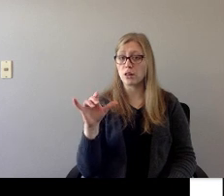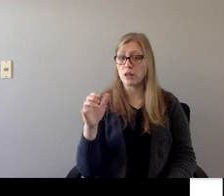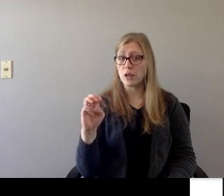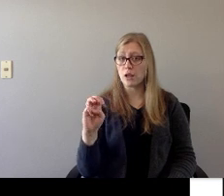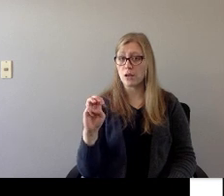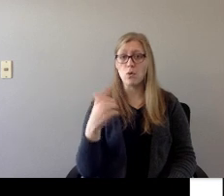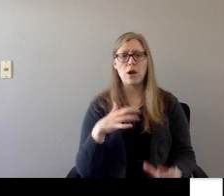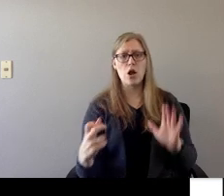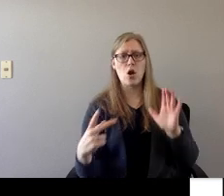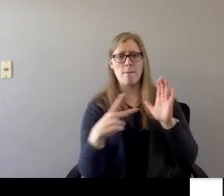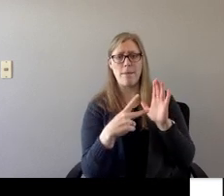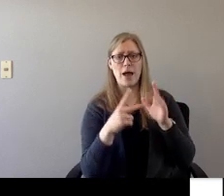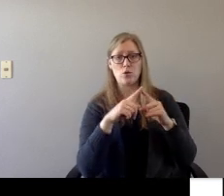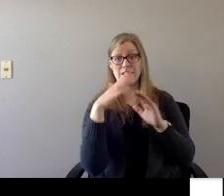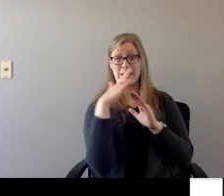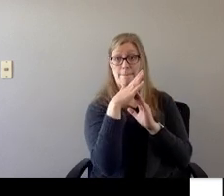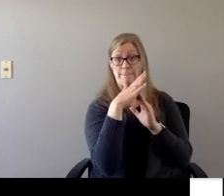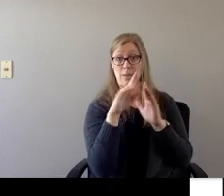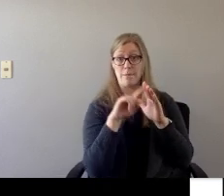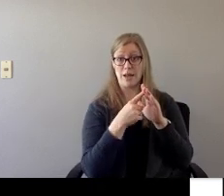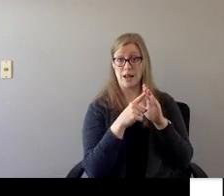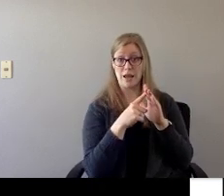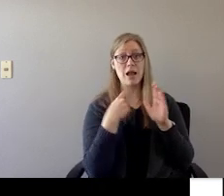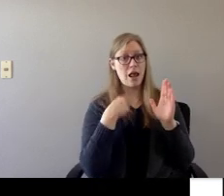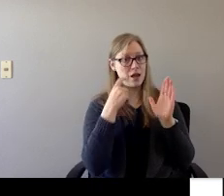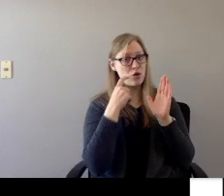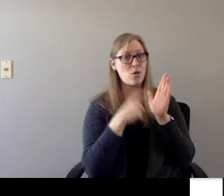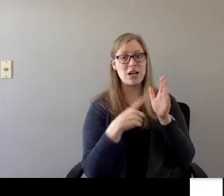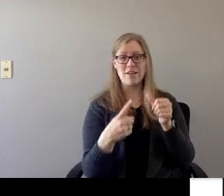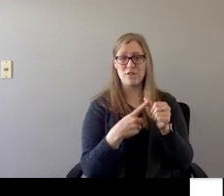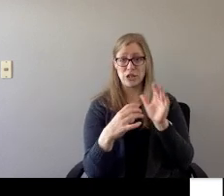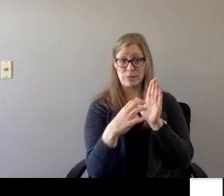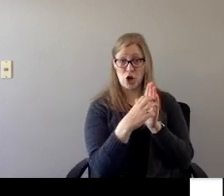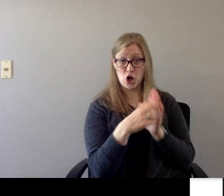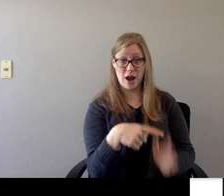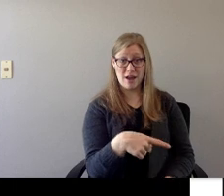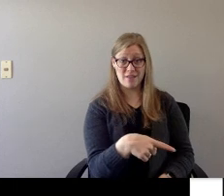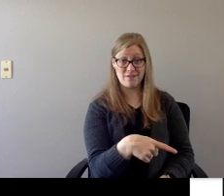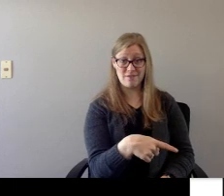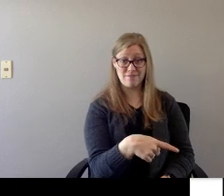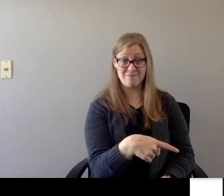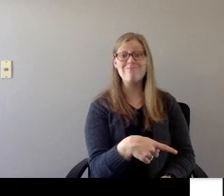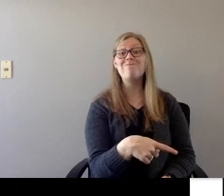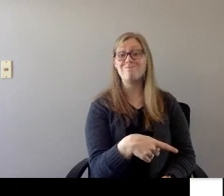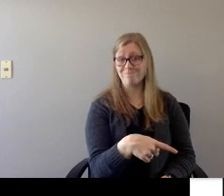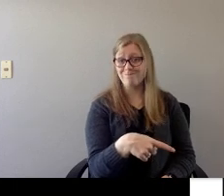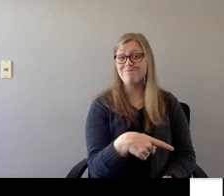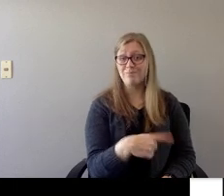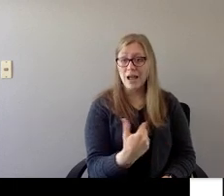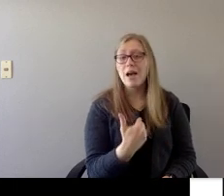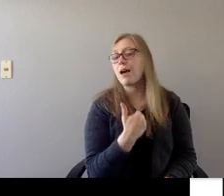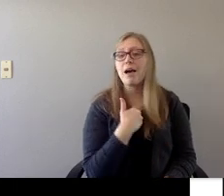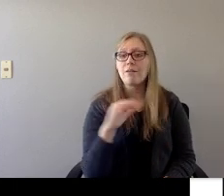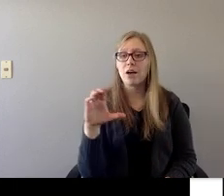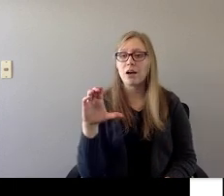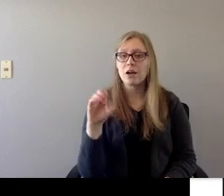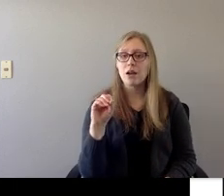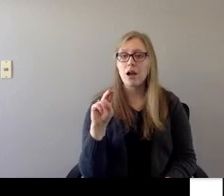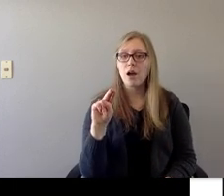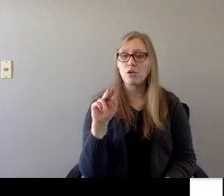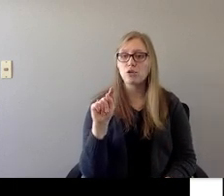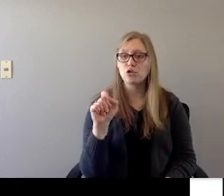and I notice it in that very first paragraph, there was an inclusion of a counterclaim. Remember, it's the